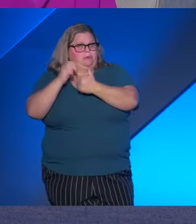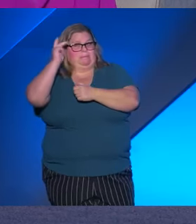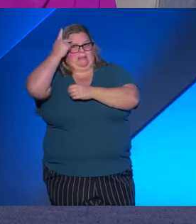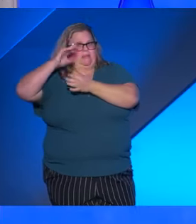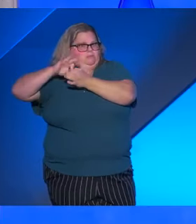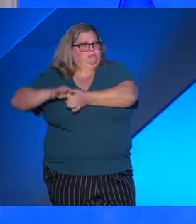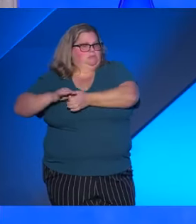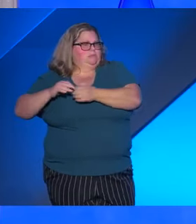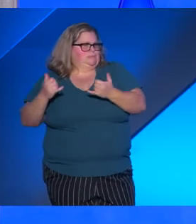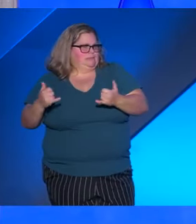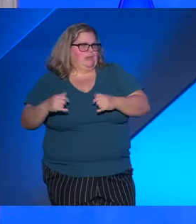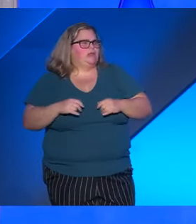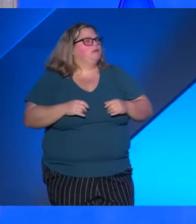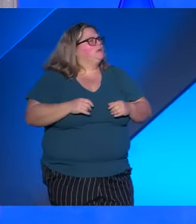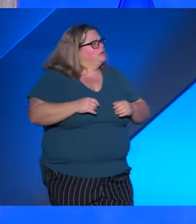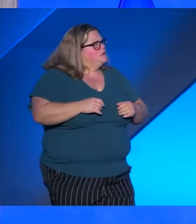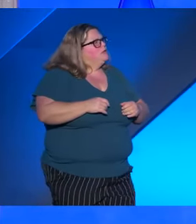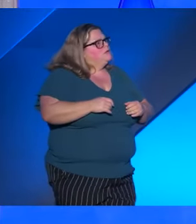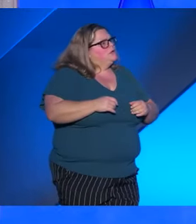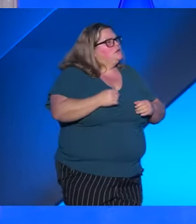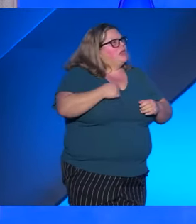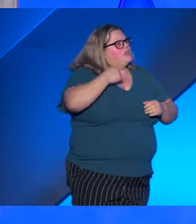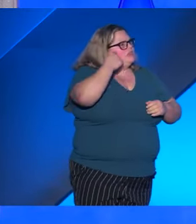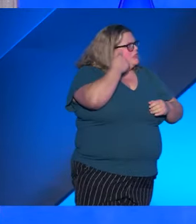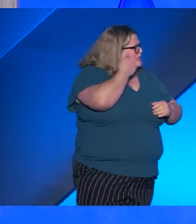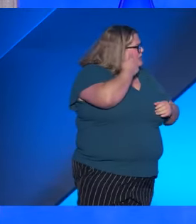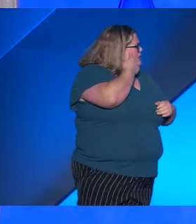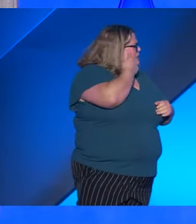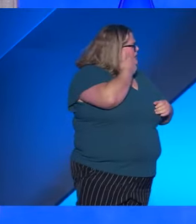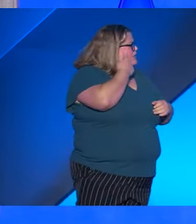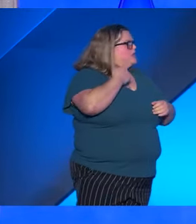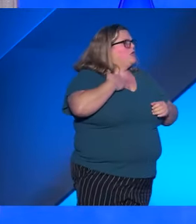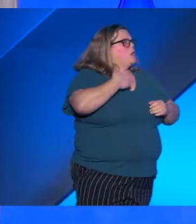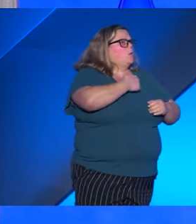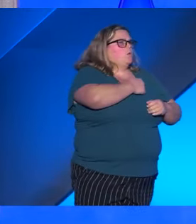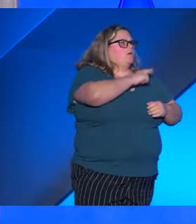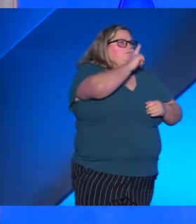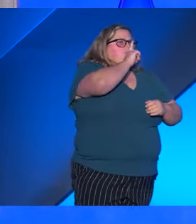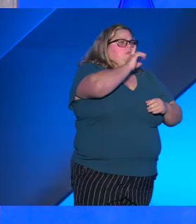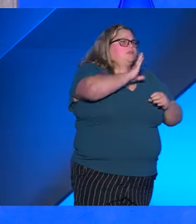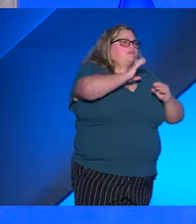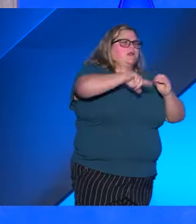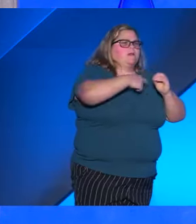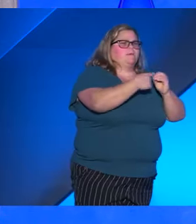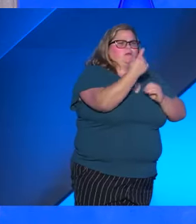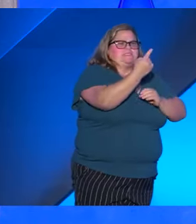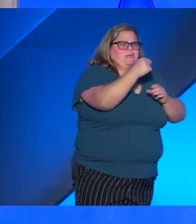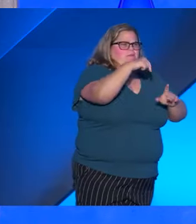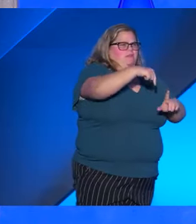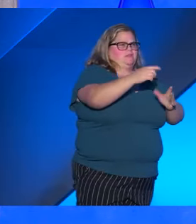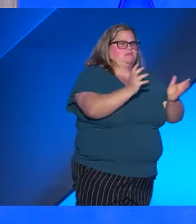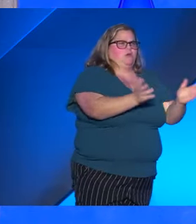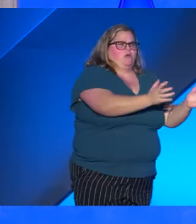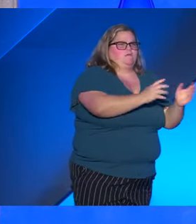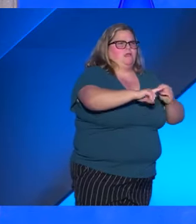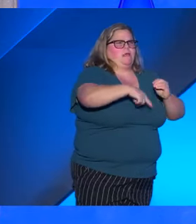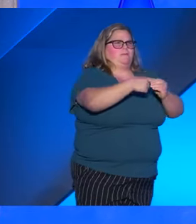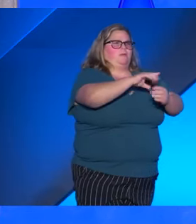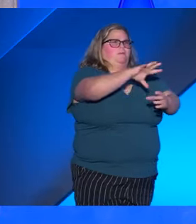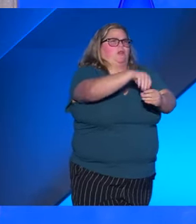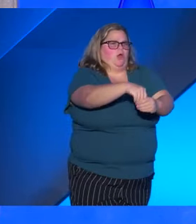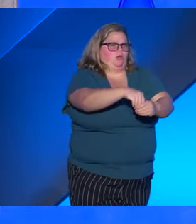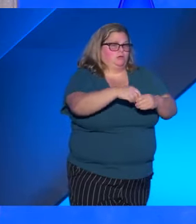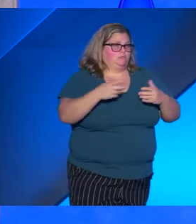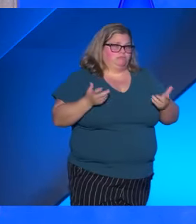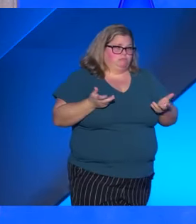You know, I think that we are not talking about something in this conversation about belonging. Okay. And